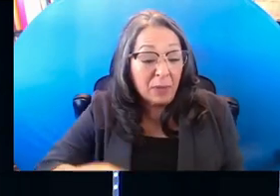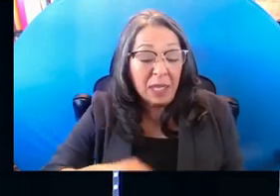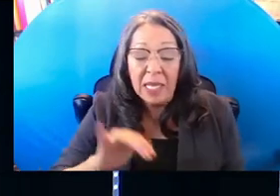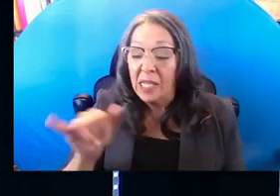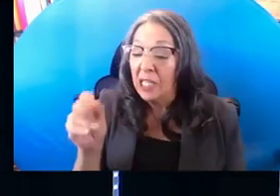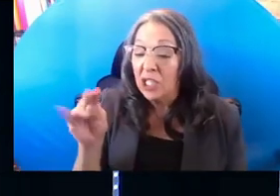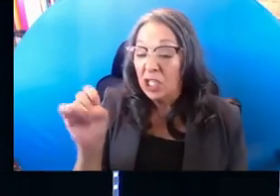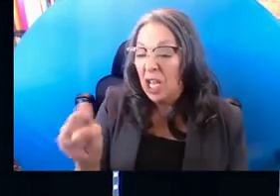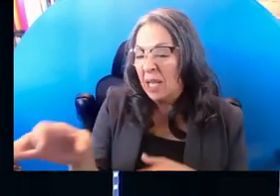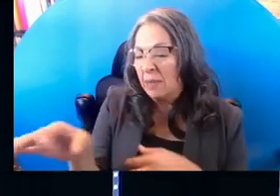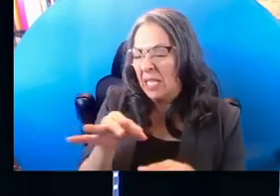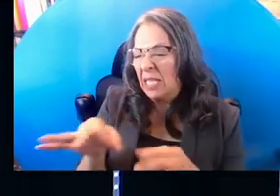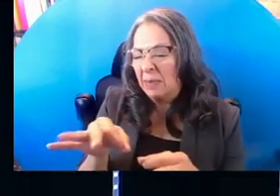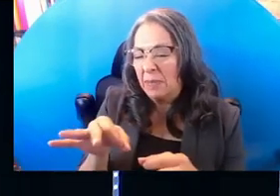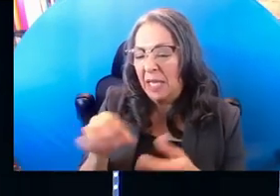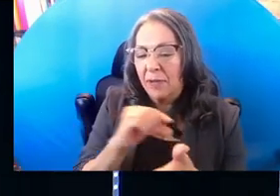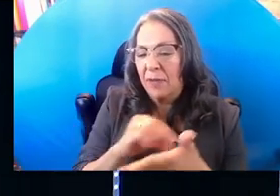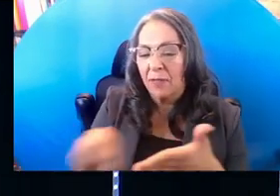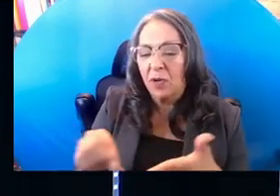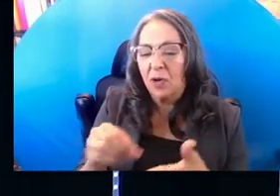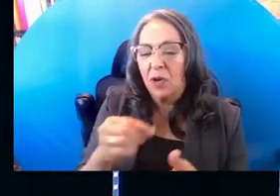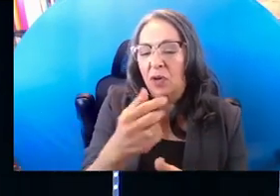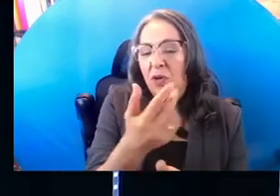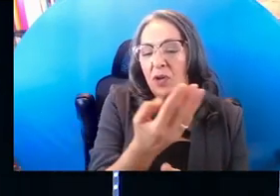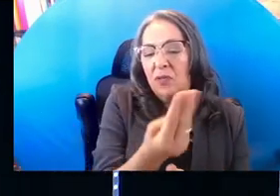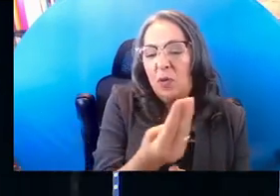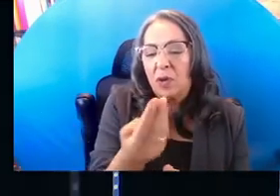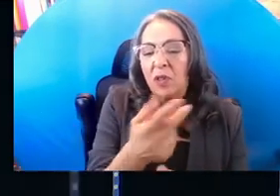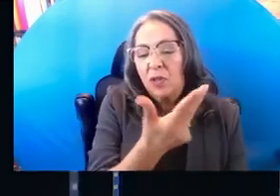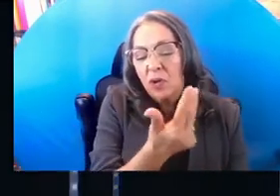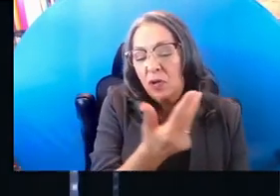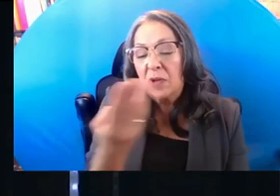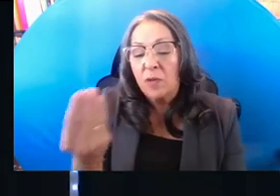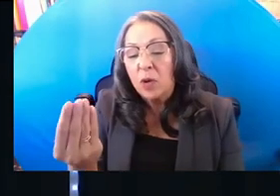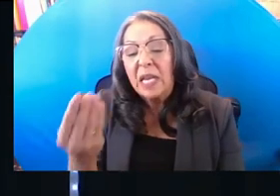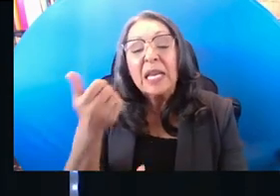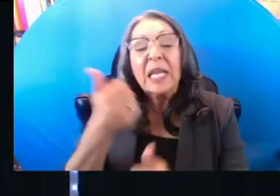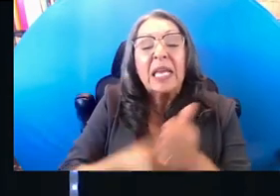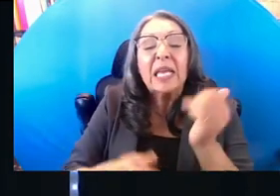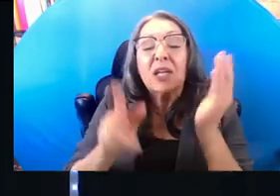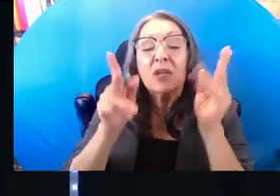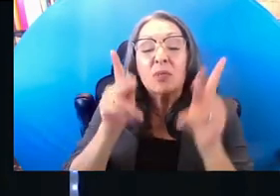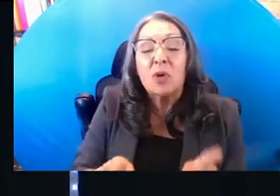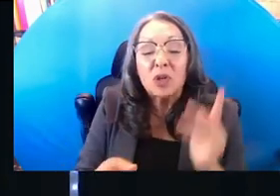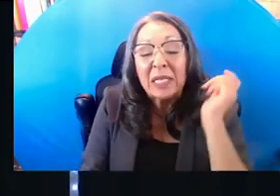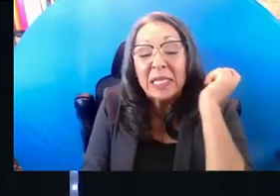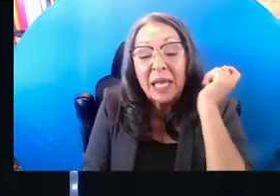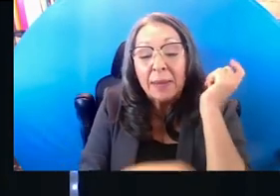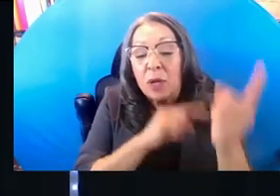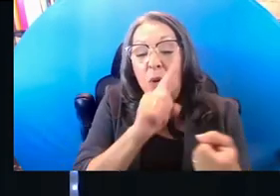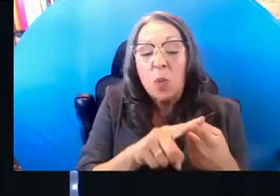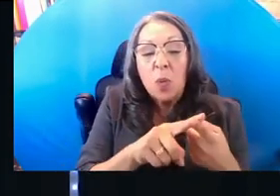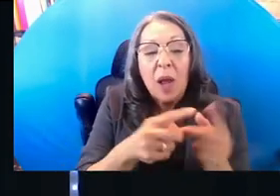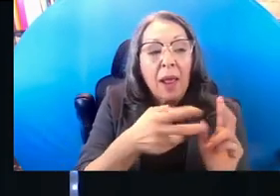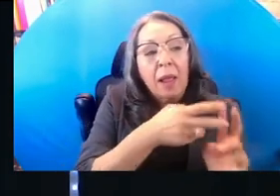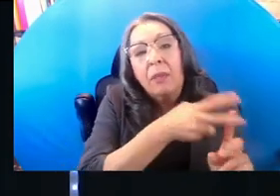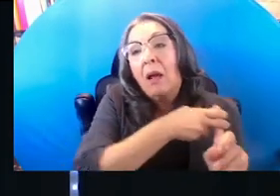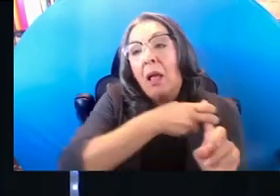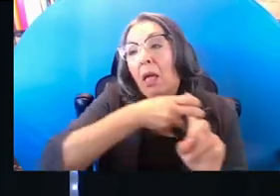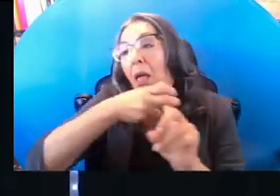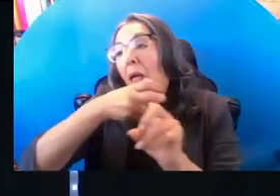explains it well in verse 14 and 15. He says, but each person is tempted when they are dragged away by their own evil desire and